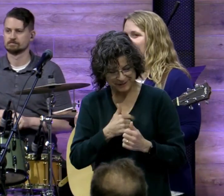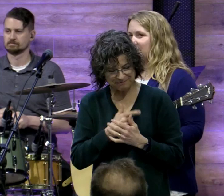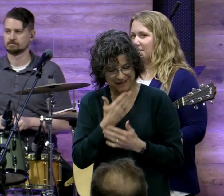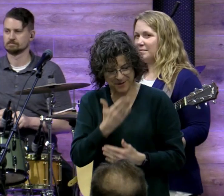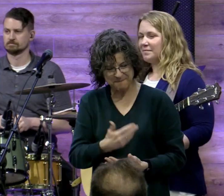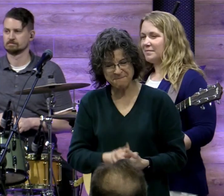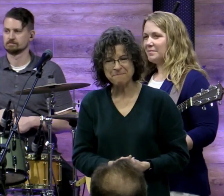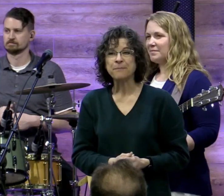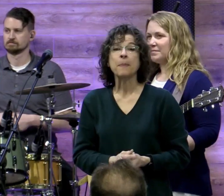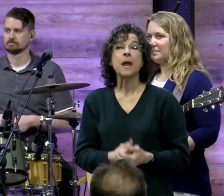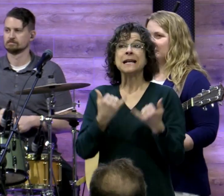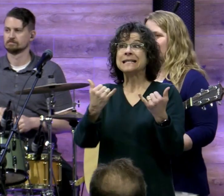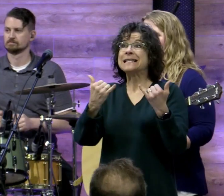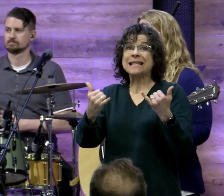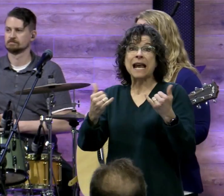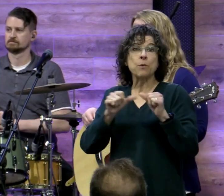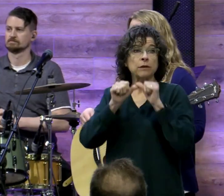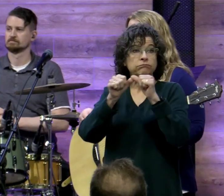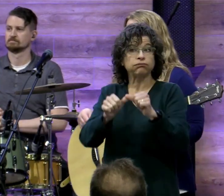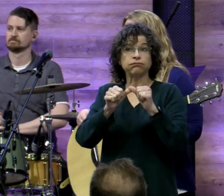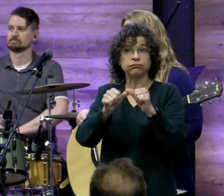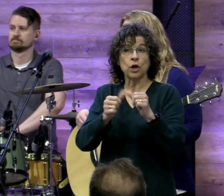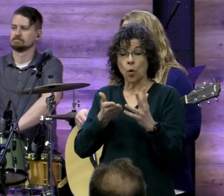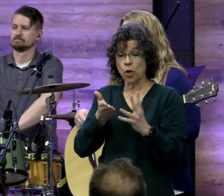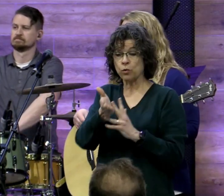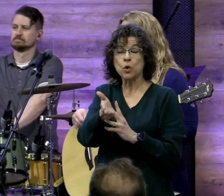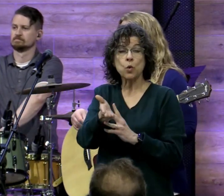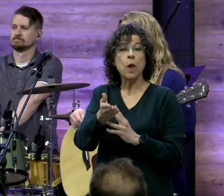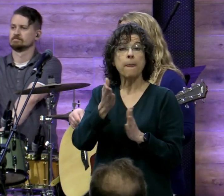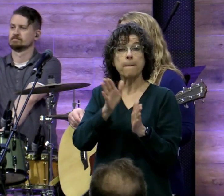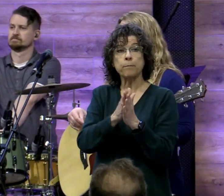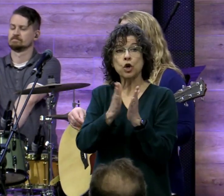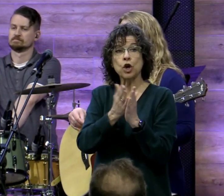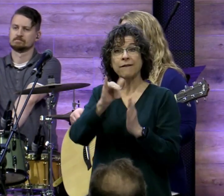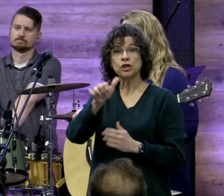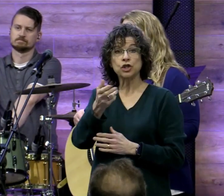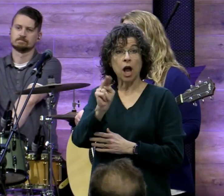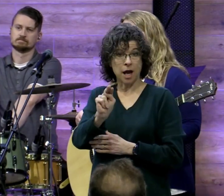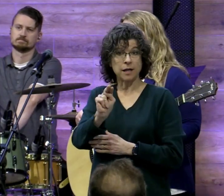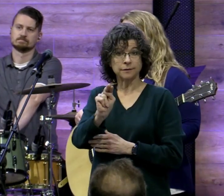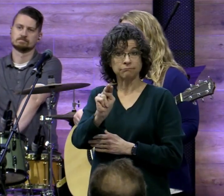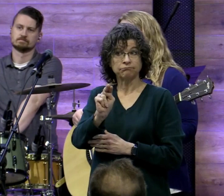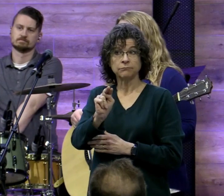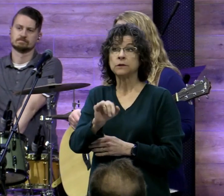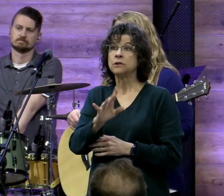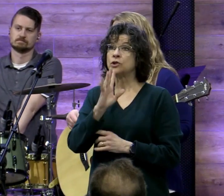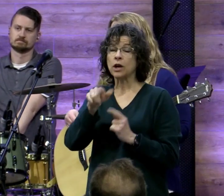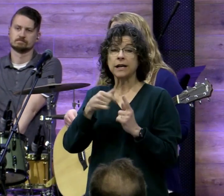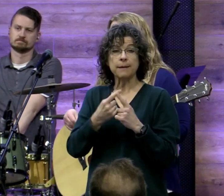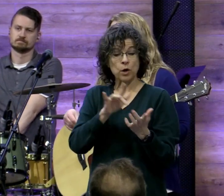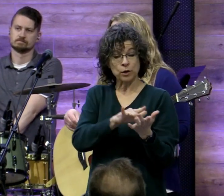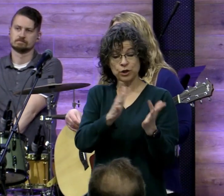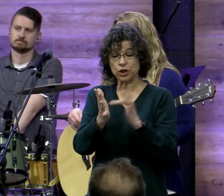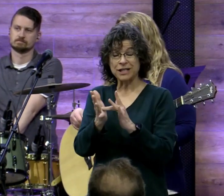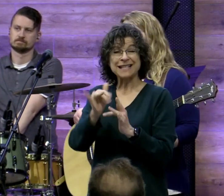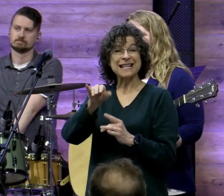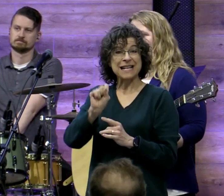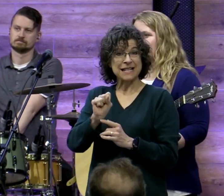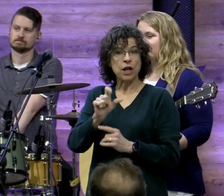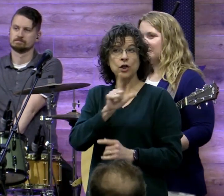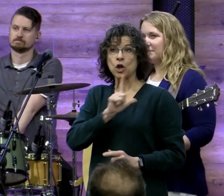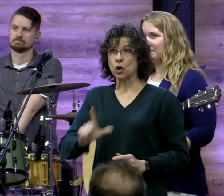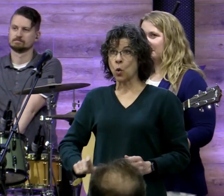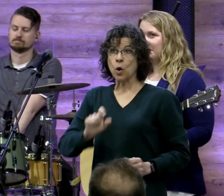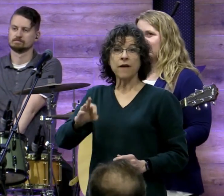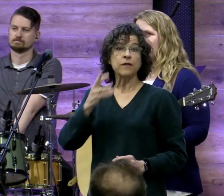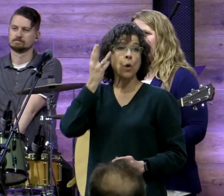we're continuing our series going through the book of John, and today we're going to learn and talk about how Jesus is the Lord of the